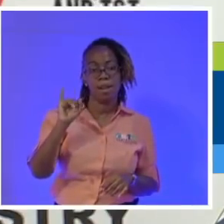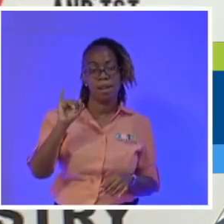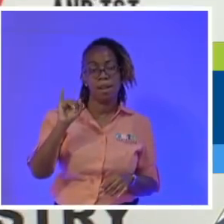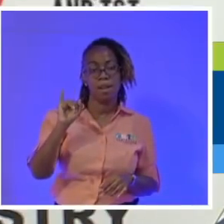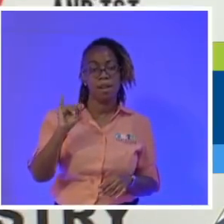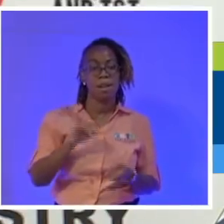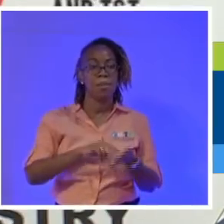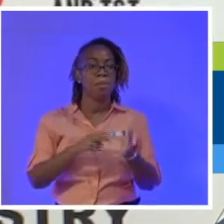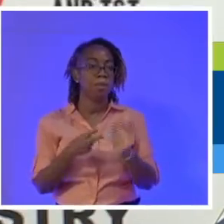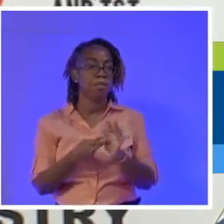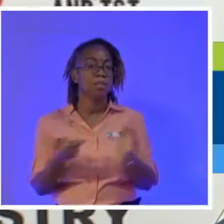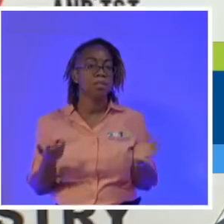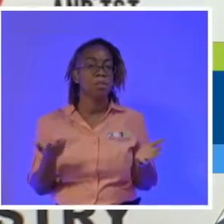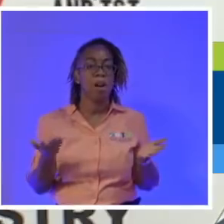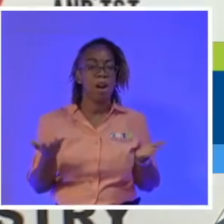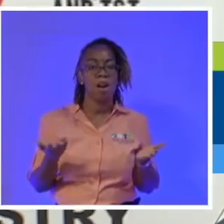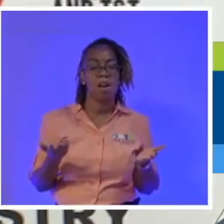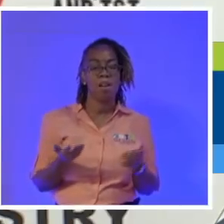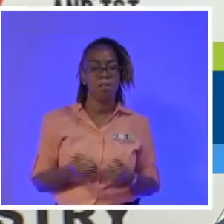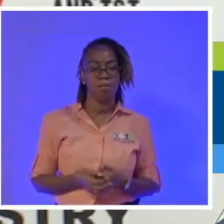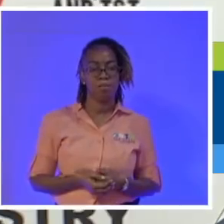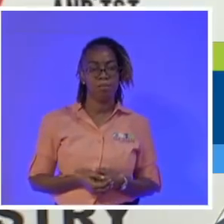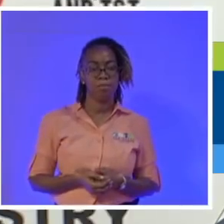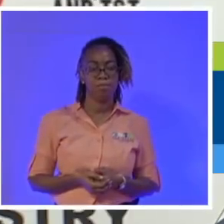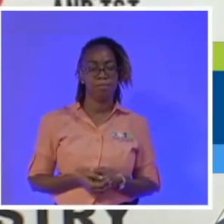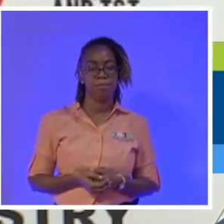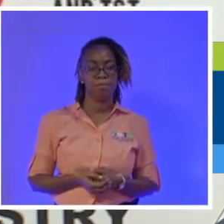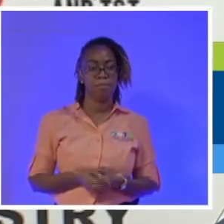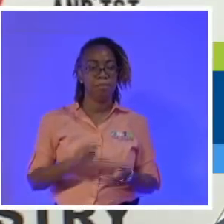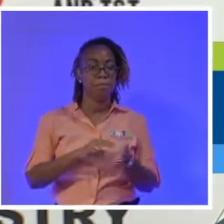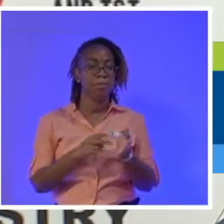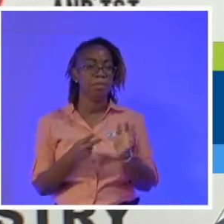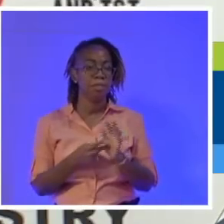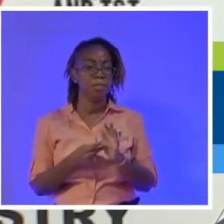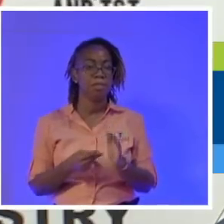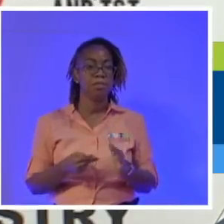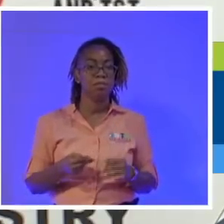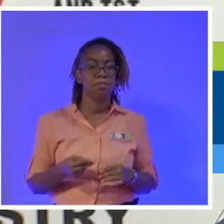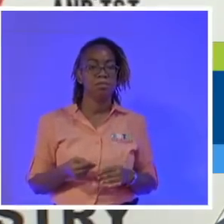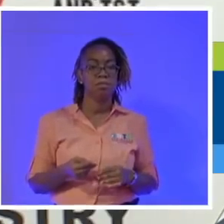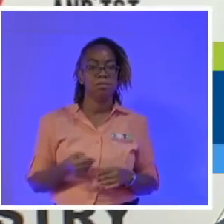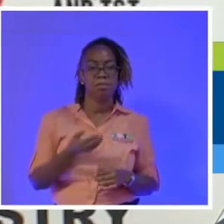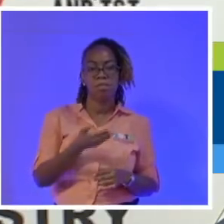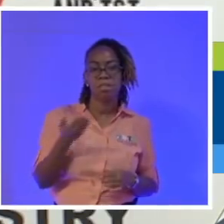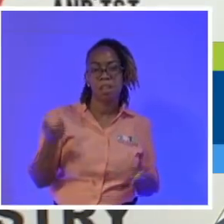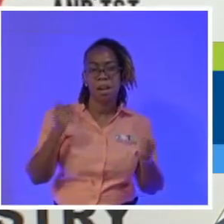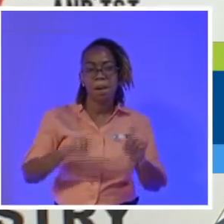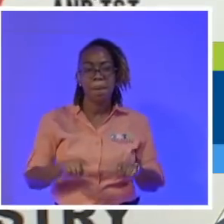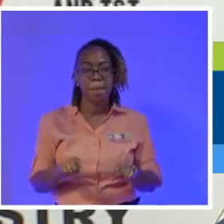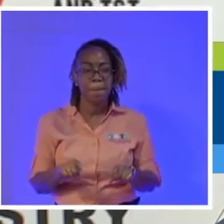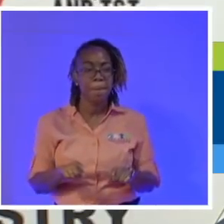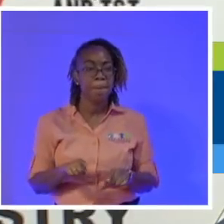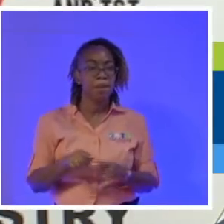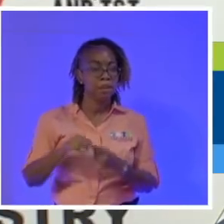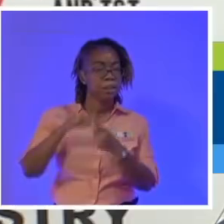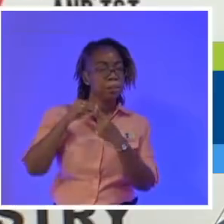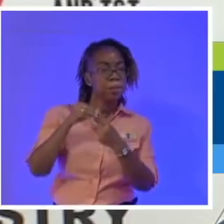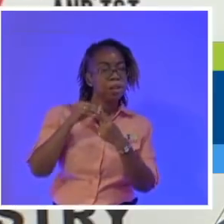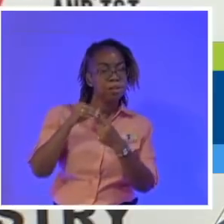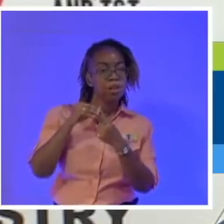is coincidental events and adverse events of special interest,